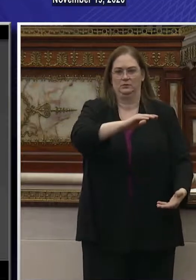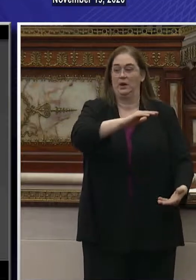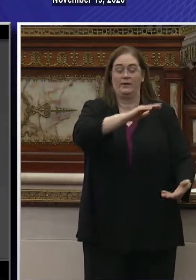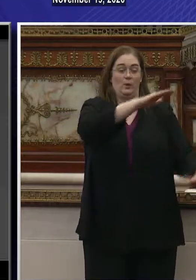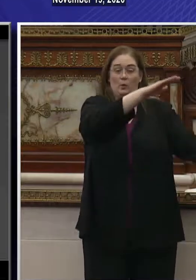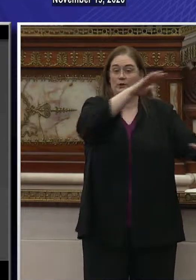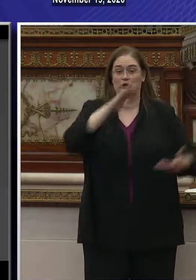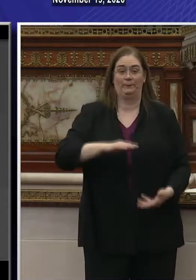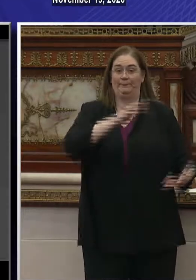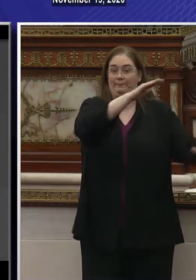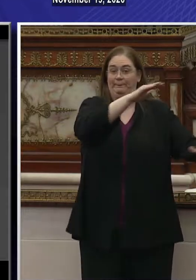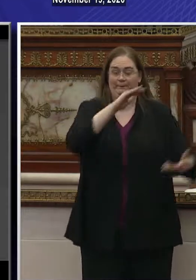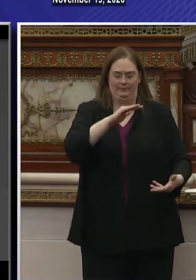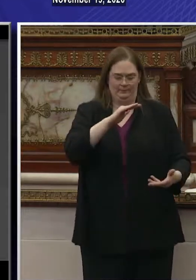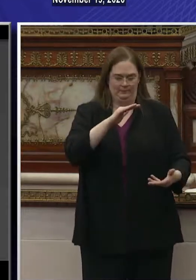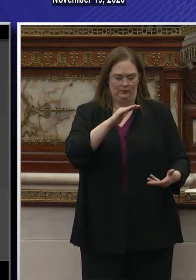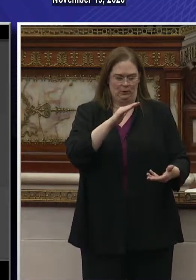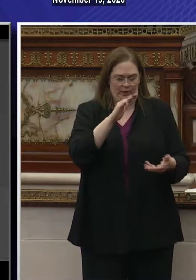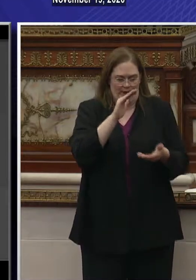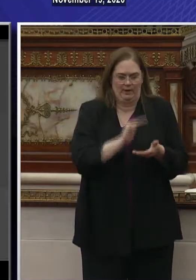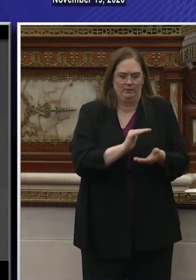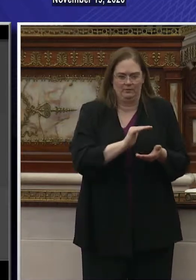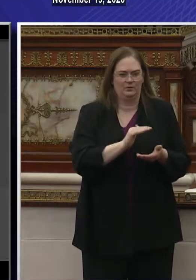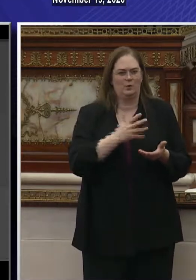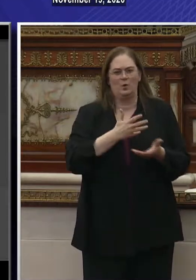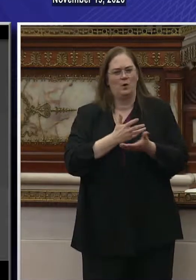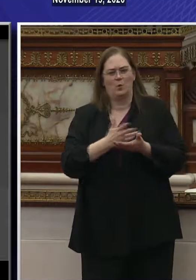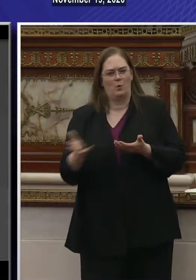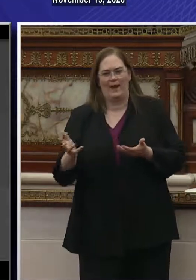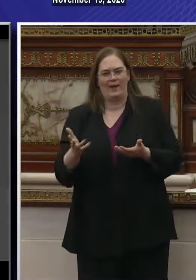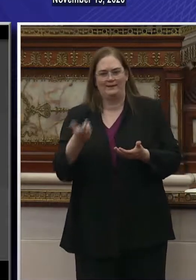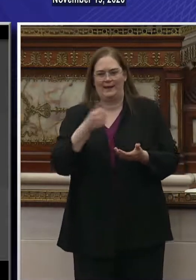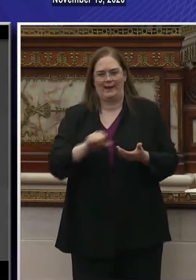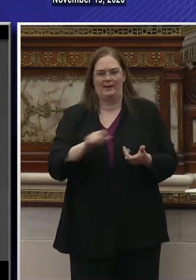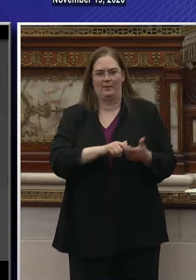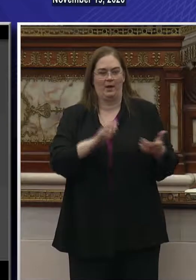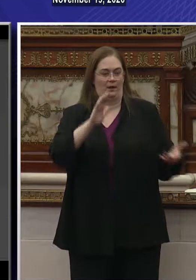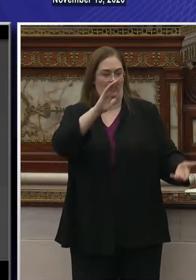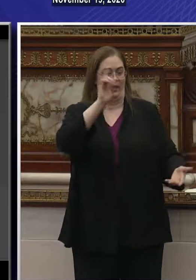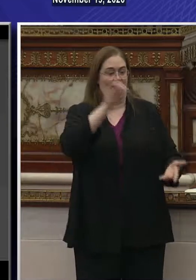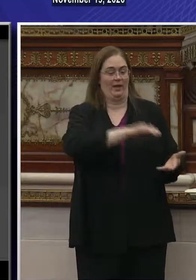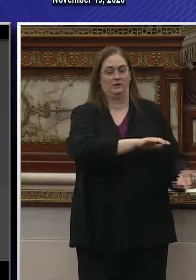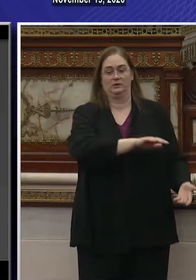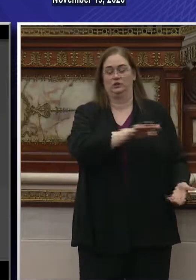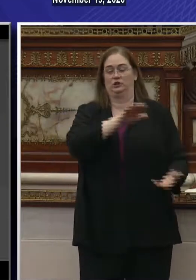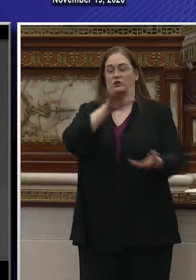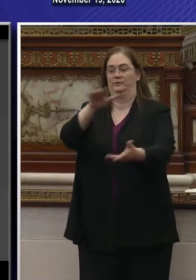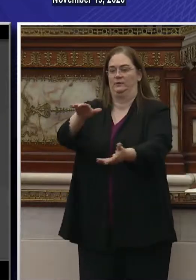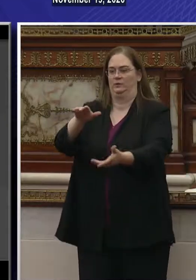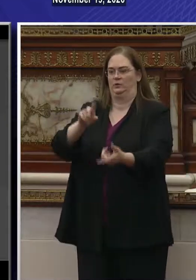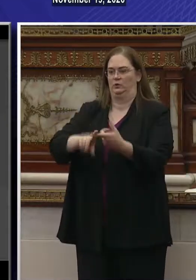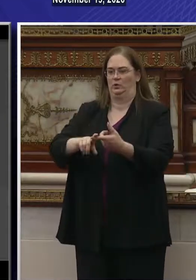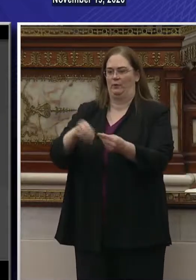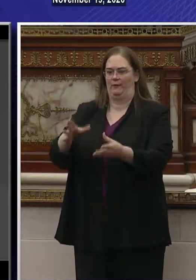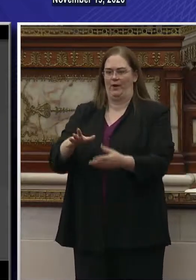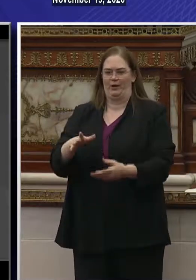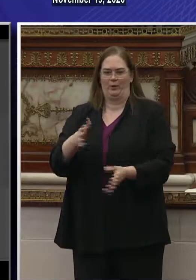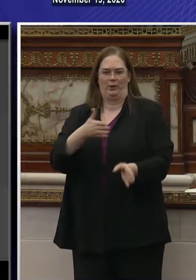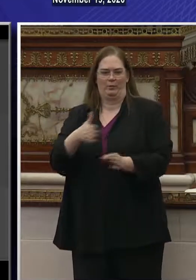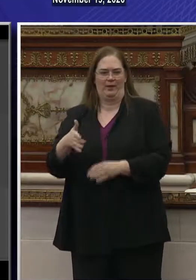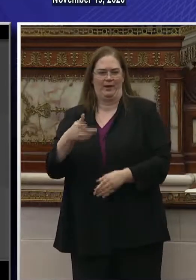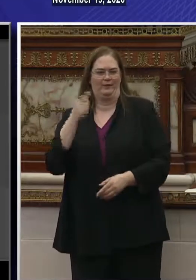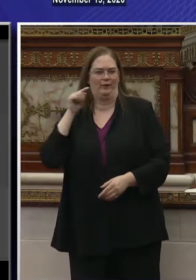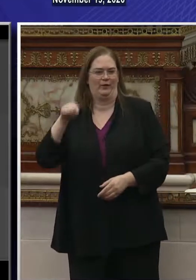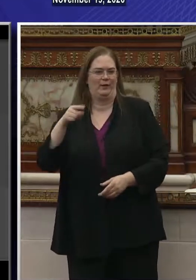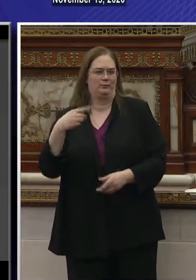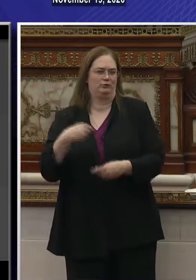that large quantity. So we would not want to waste any vaccine by sending 1,000 doses to a provider who's only going to use